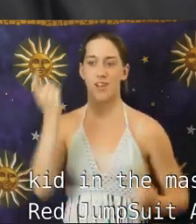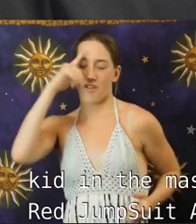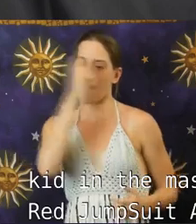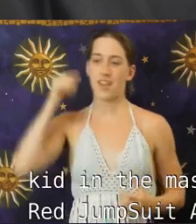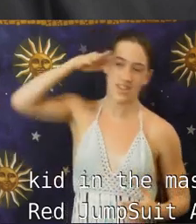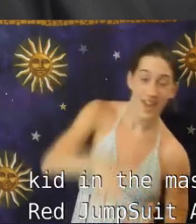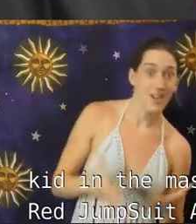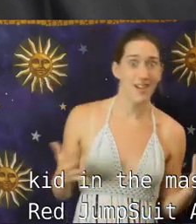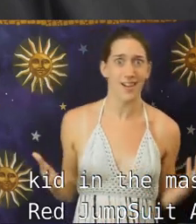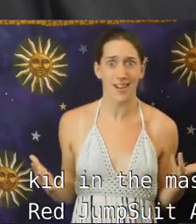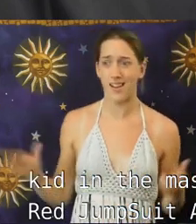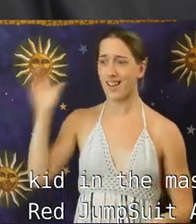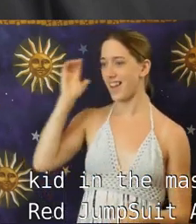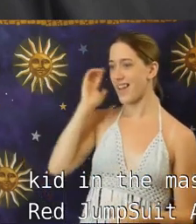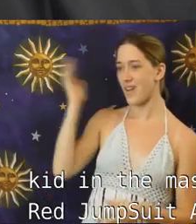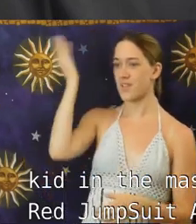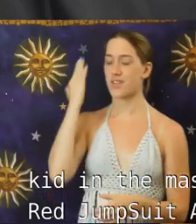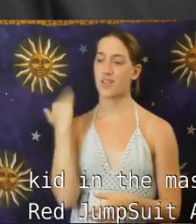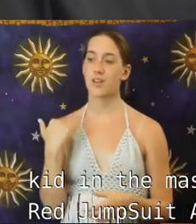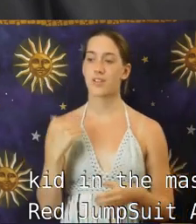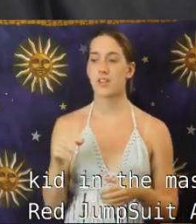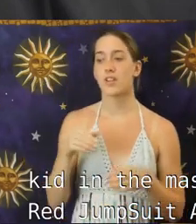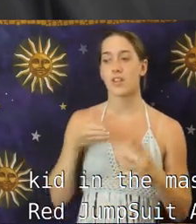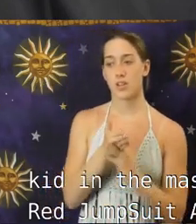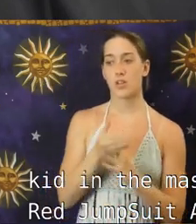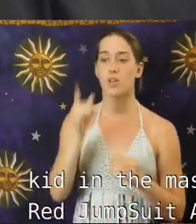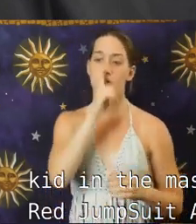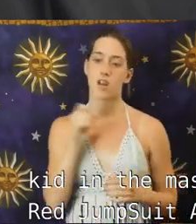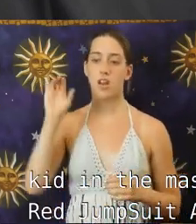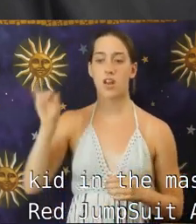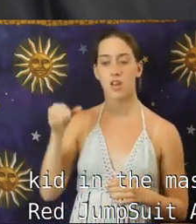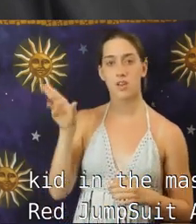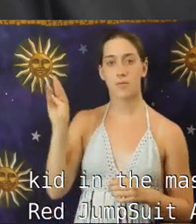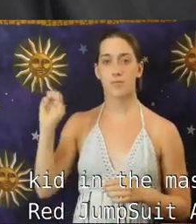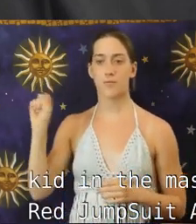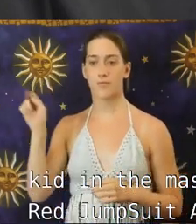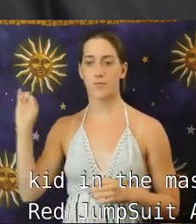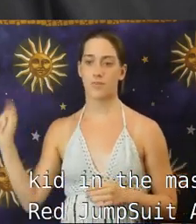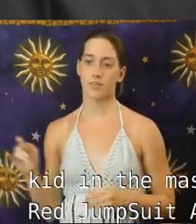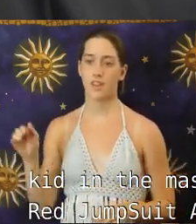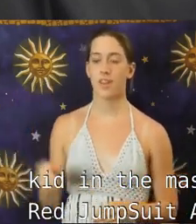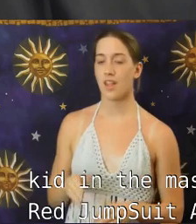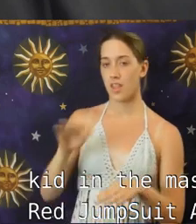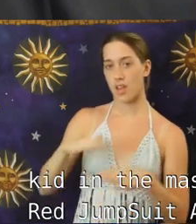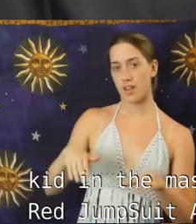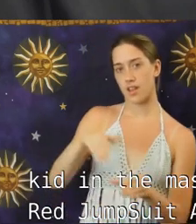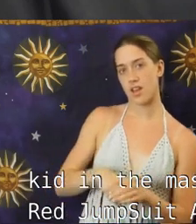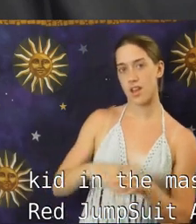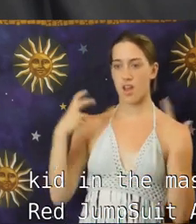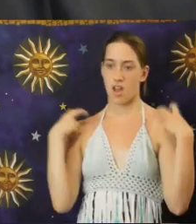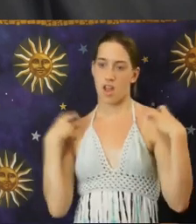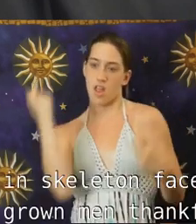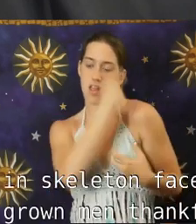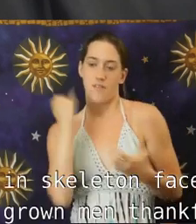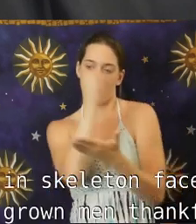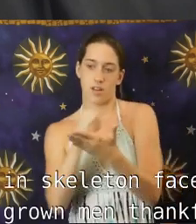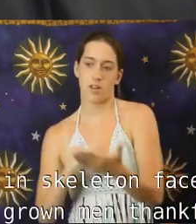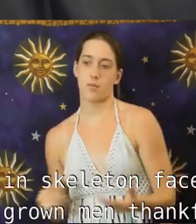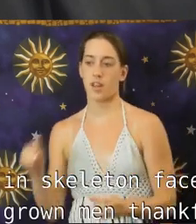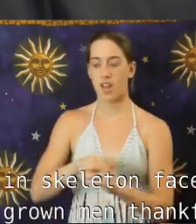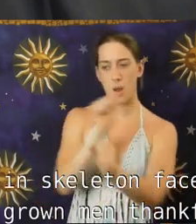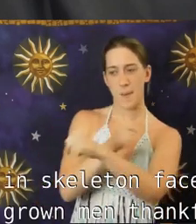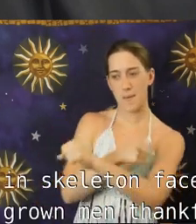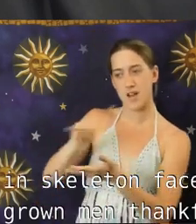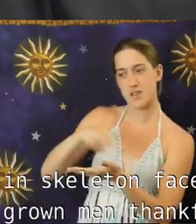kid in the mosh pit for Face Down, or it might not have been Face Down. I know it was during Red Jumpsuit Apparatus. There's this little kid in